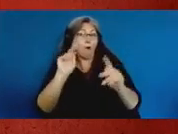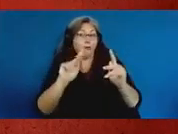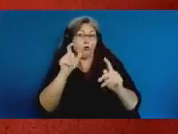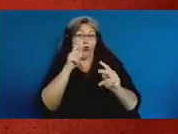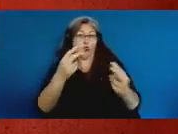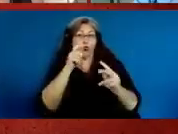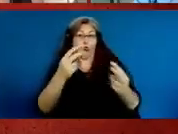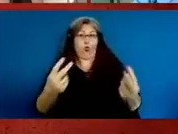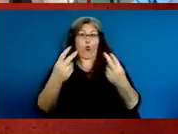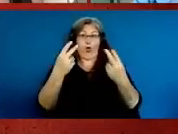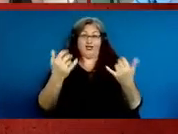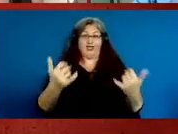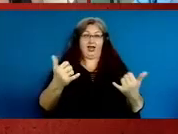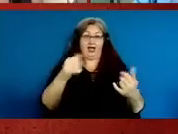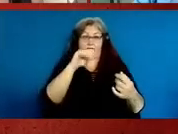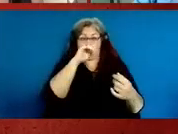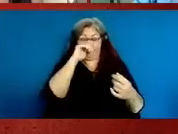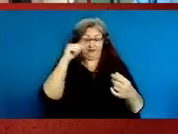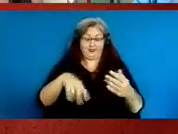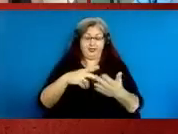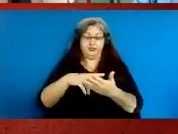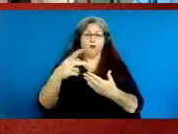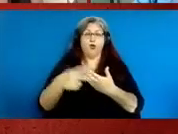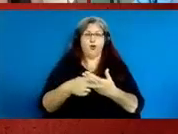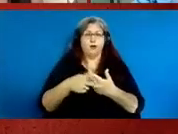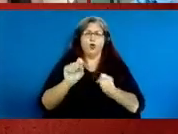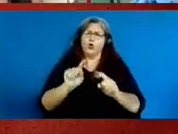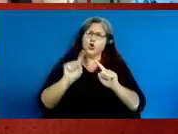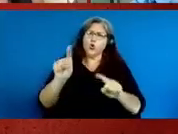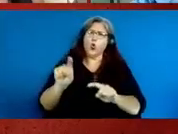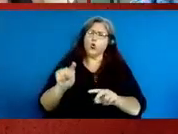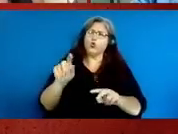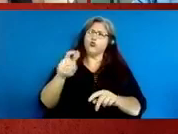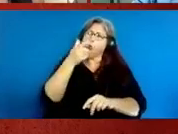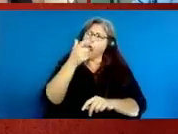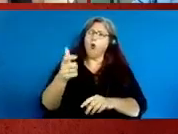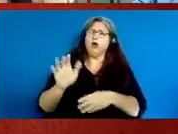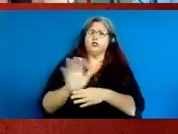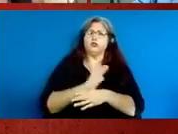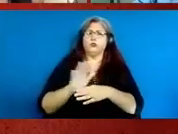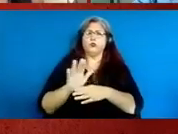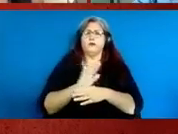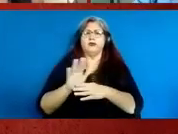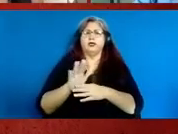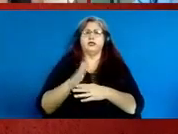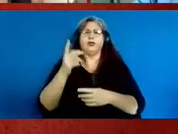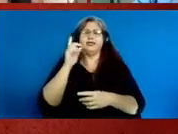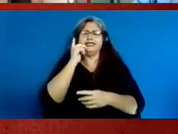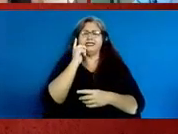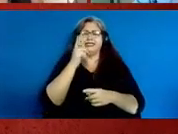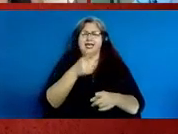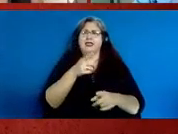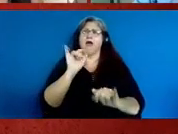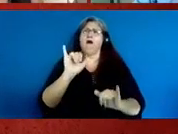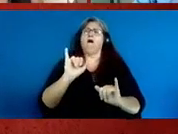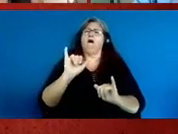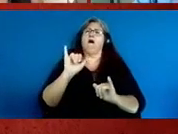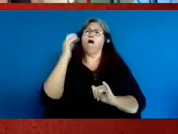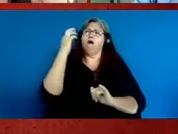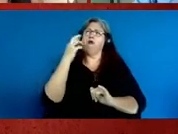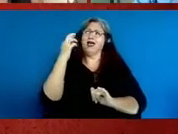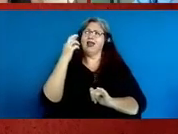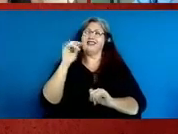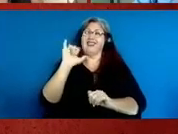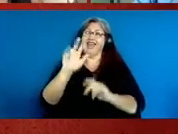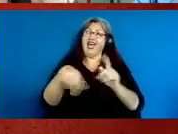this program will go see it, so that, Disney will know that such